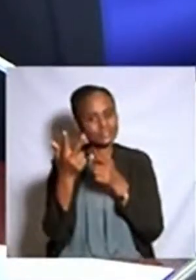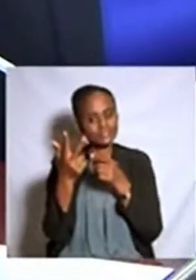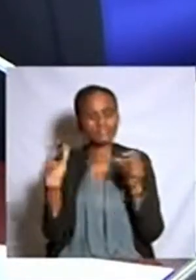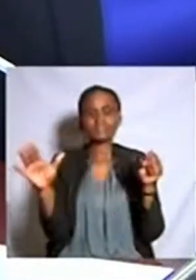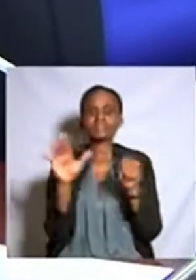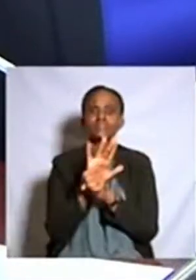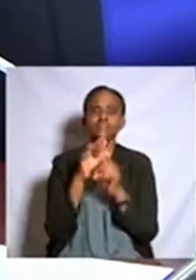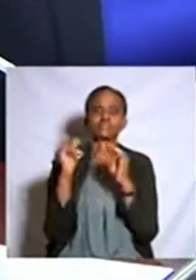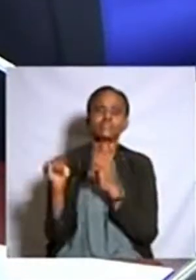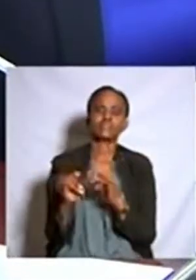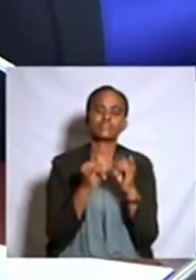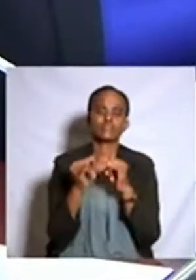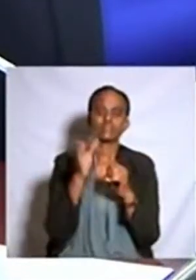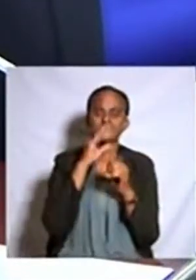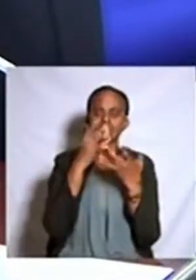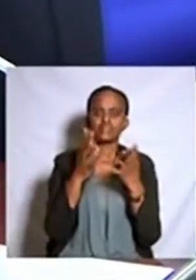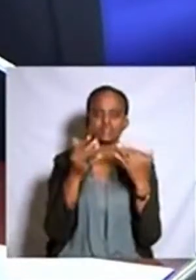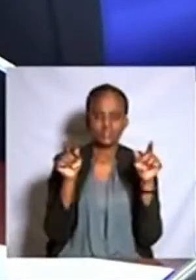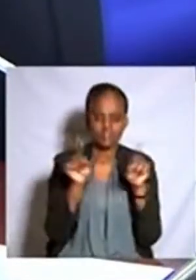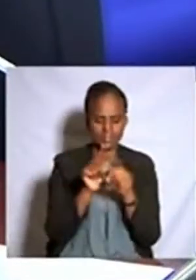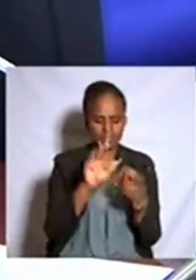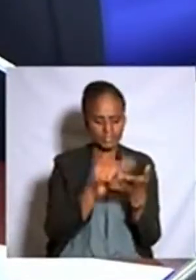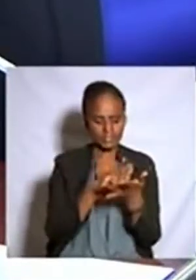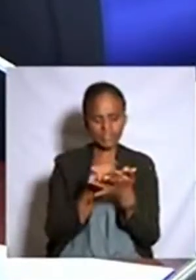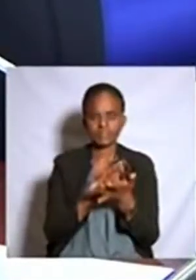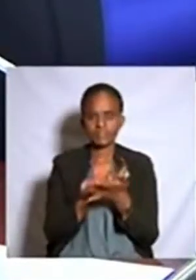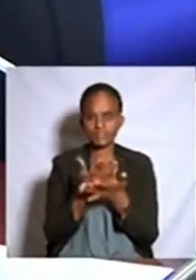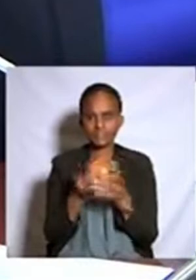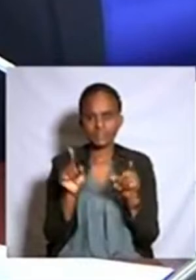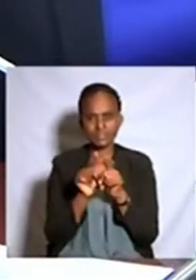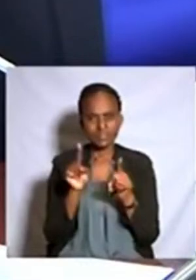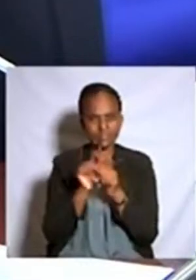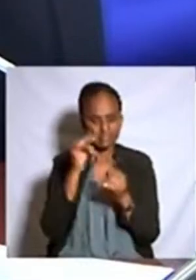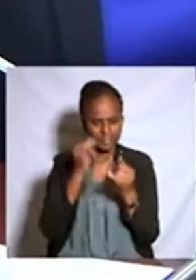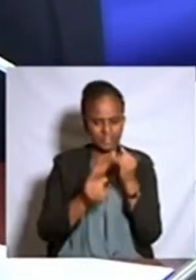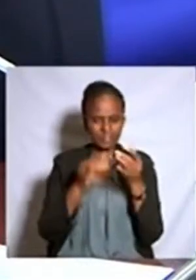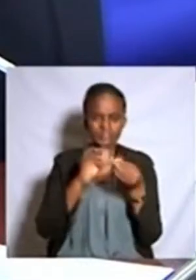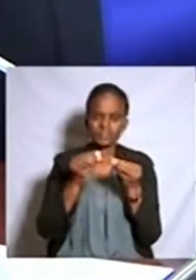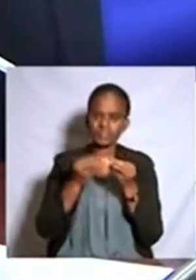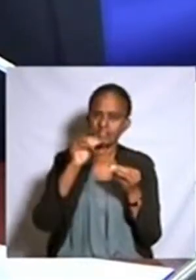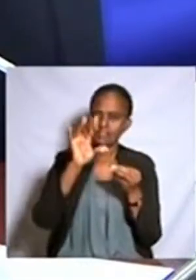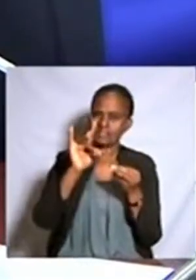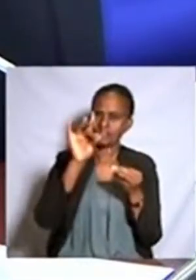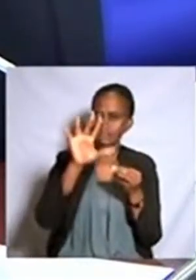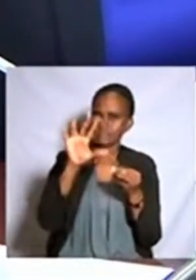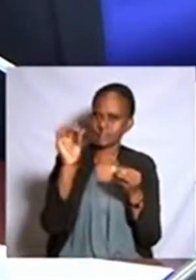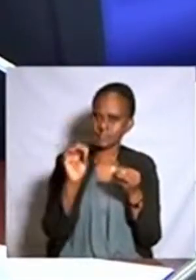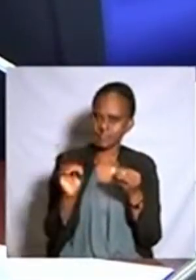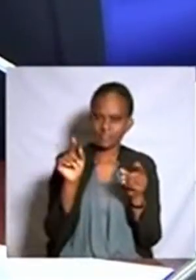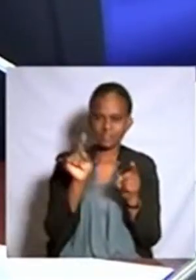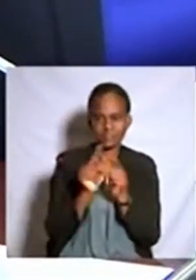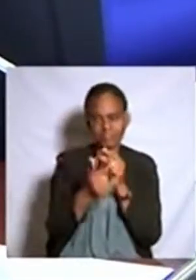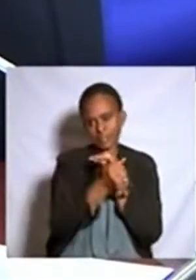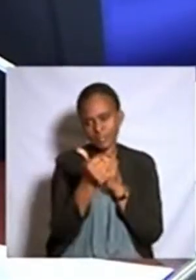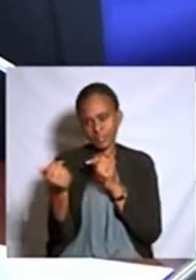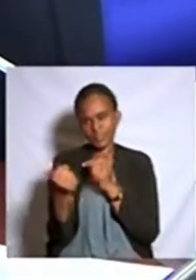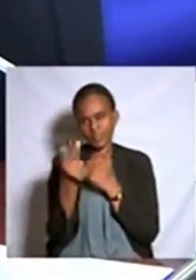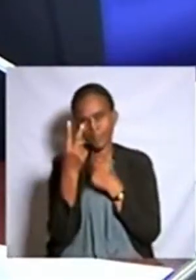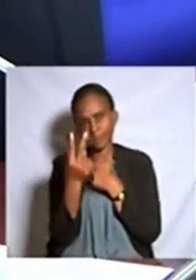fully implemented, translating to a completion rate of 85%. The remaining